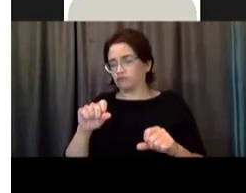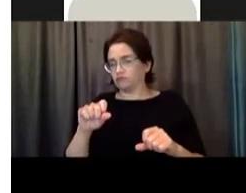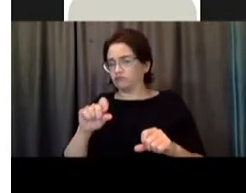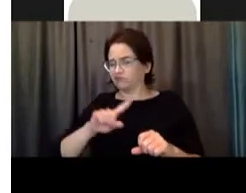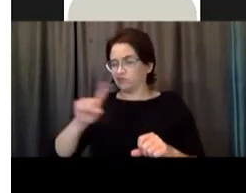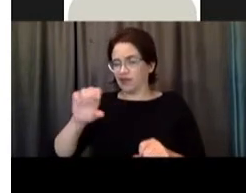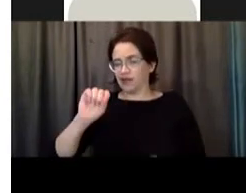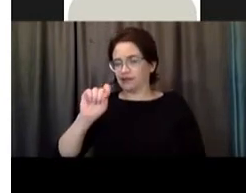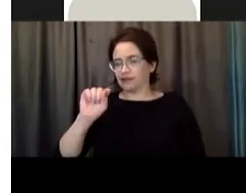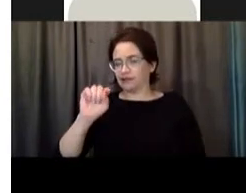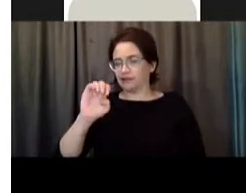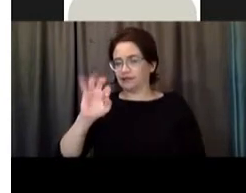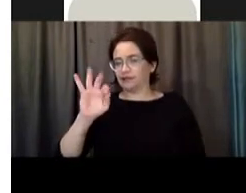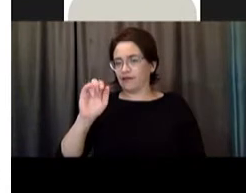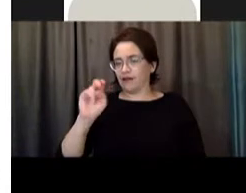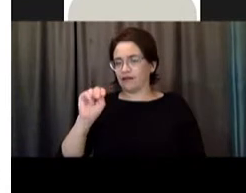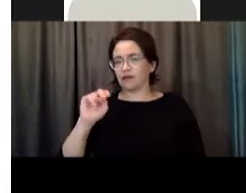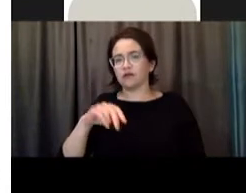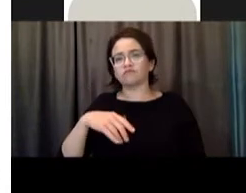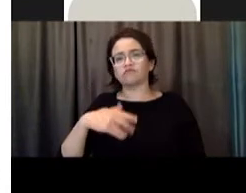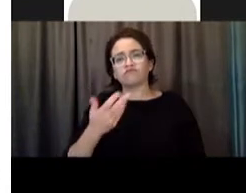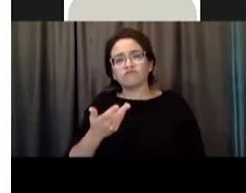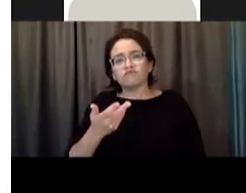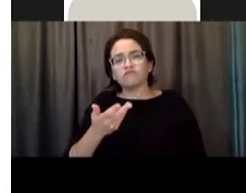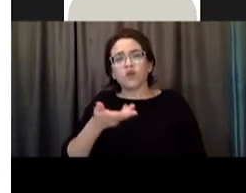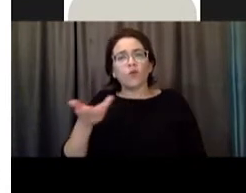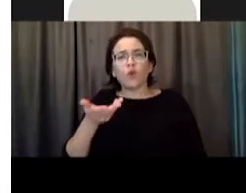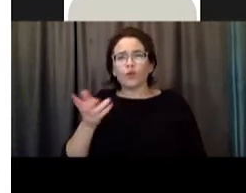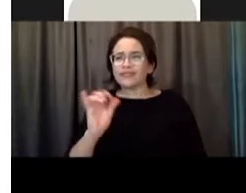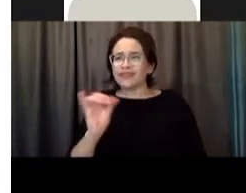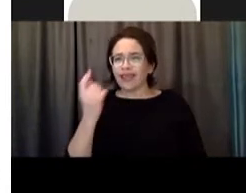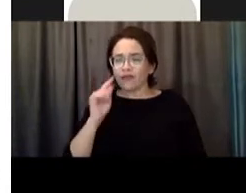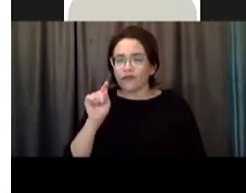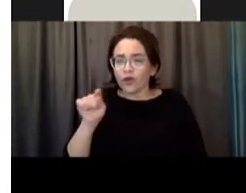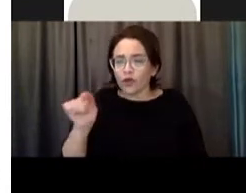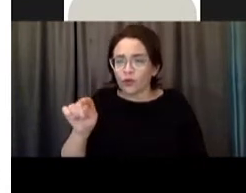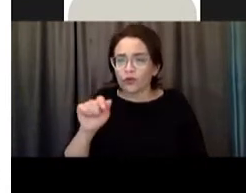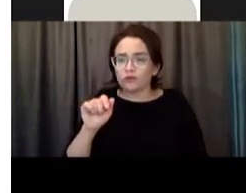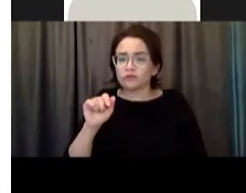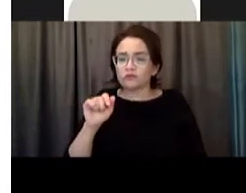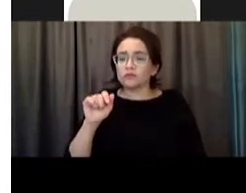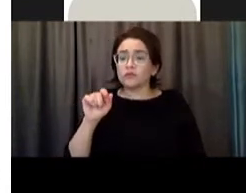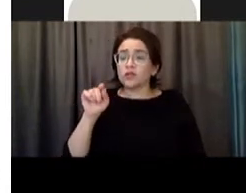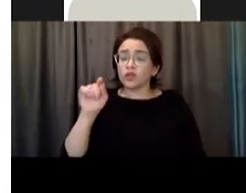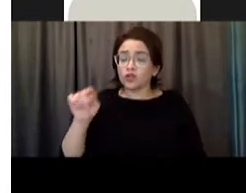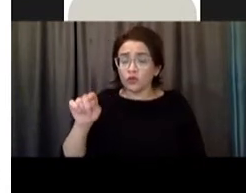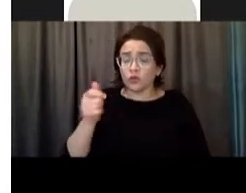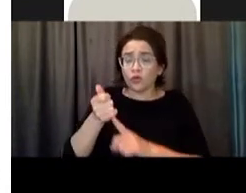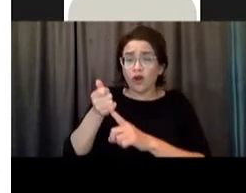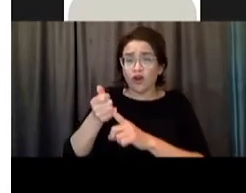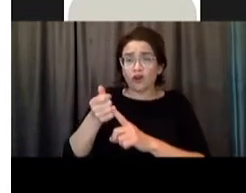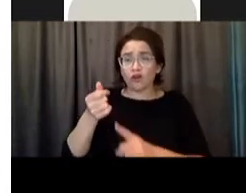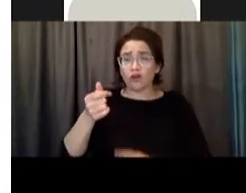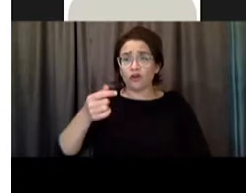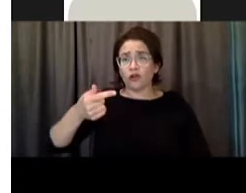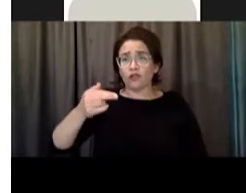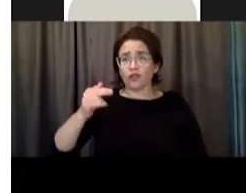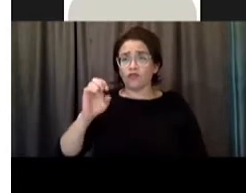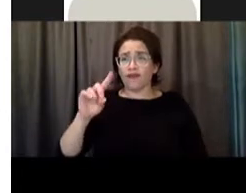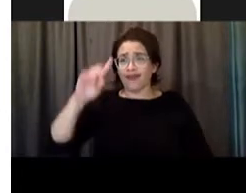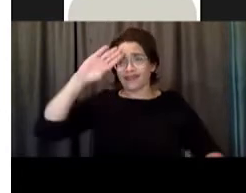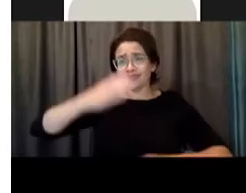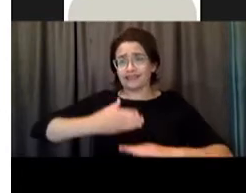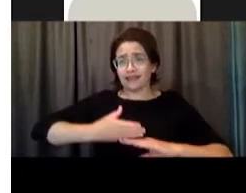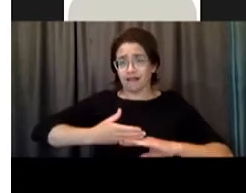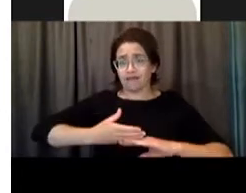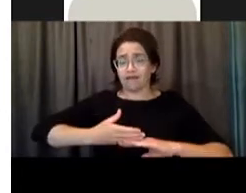was like for you, personally, growing up as the grandchild of a Holodomor survivor, as you mentioned and as